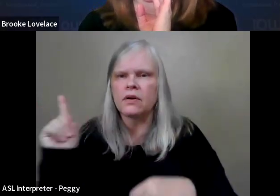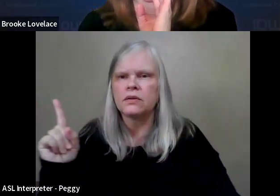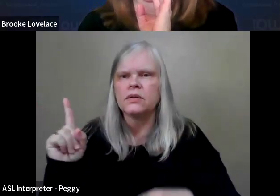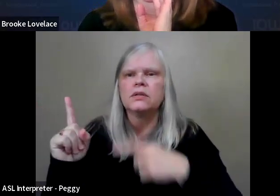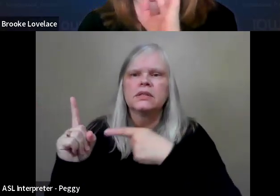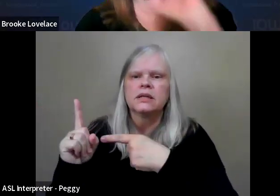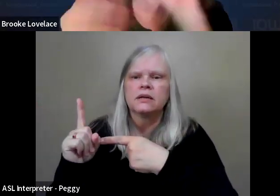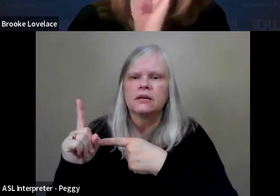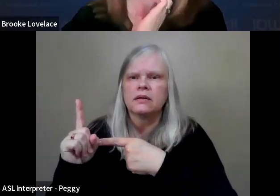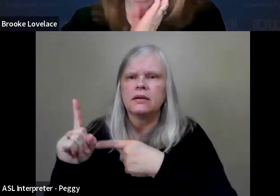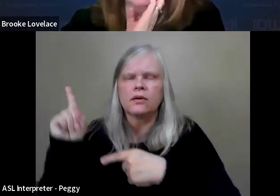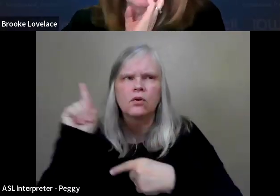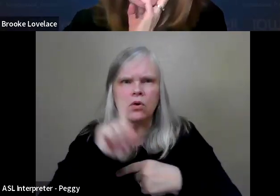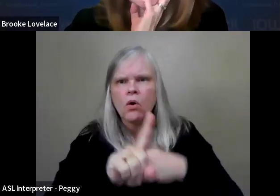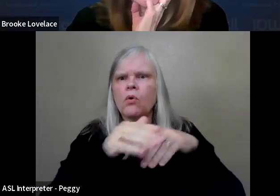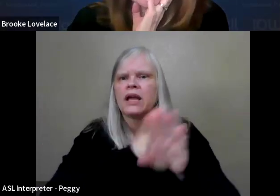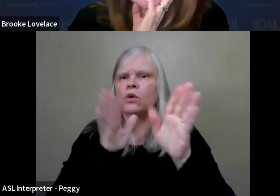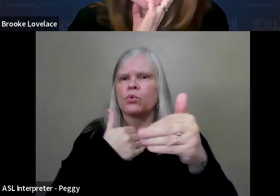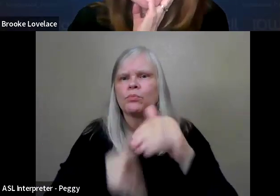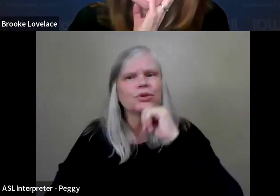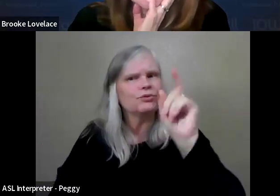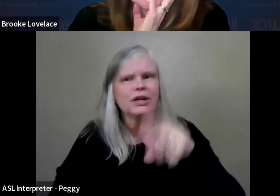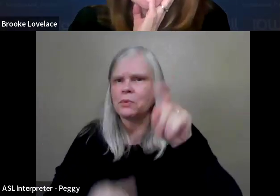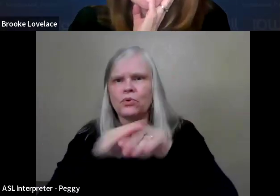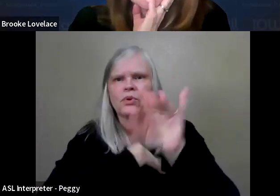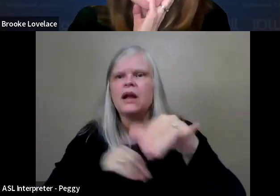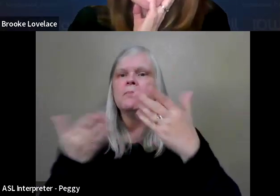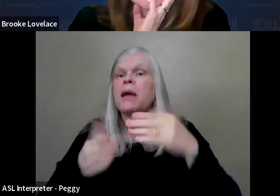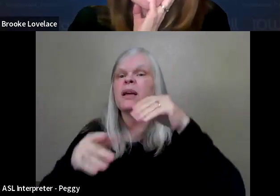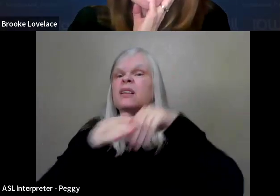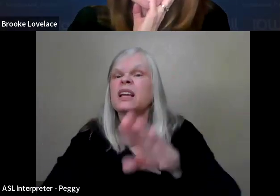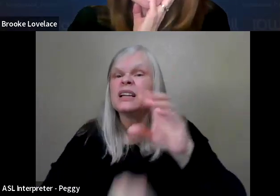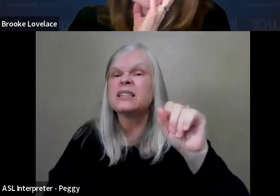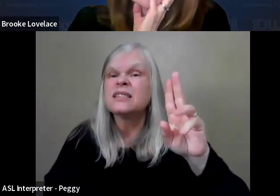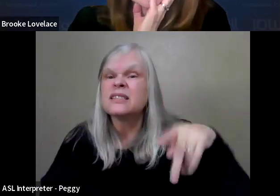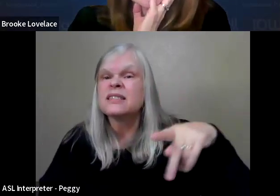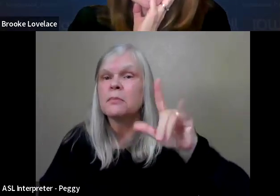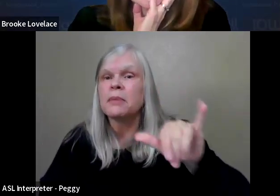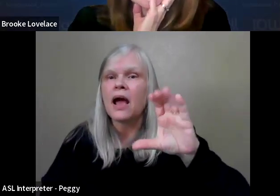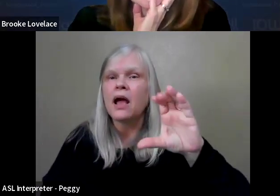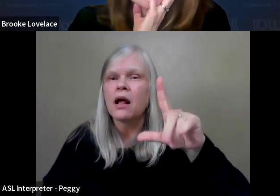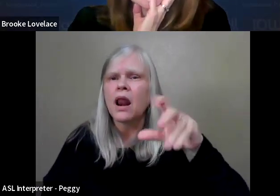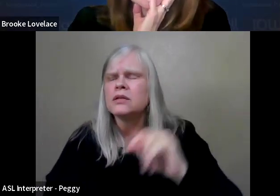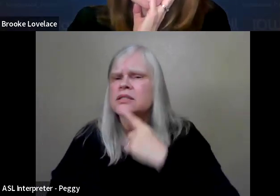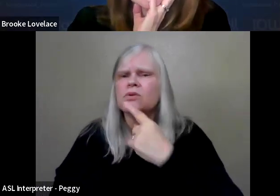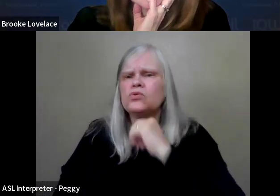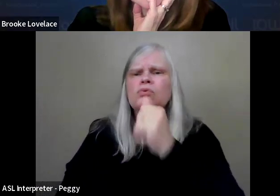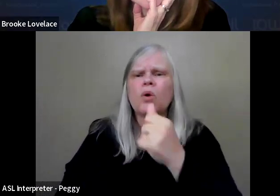a room that they're not supposed to. They're getting into the supply closet or something. Instead of saying, "Don't go